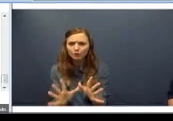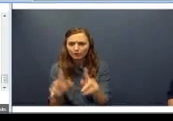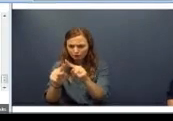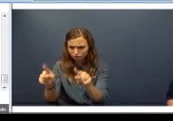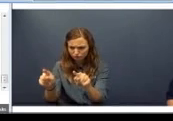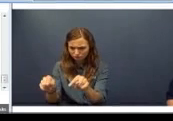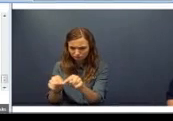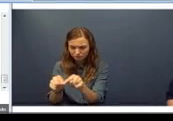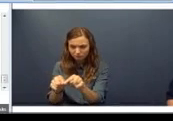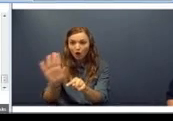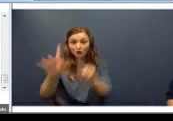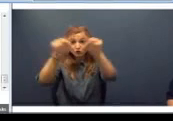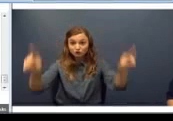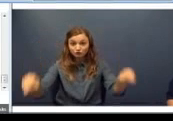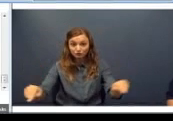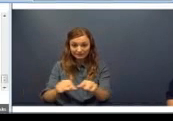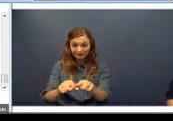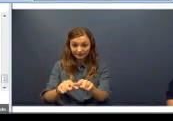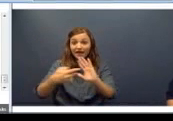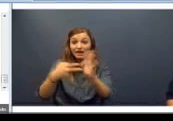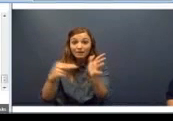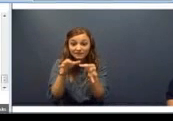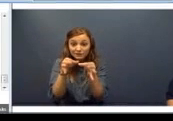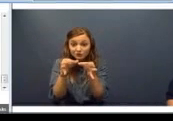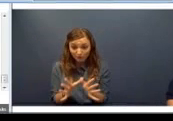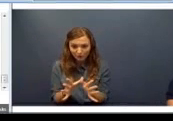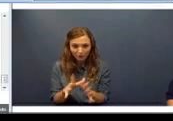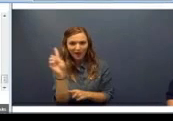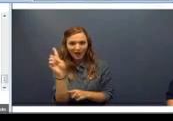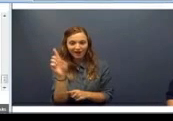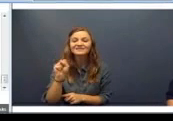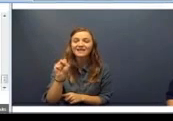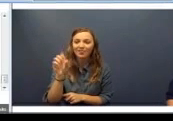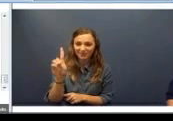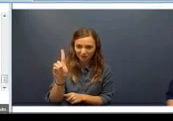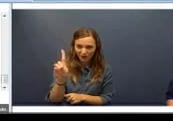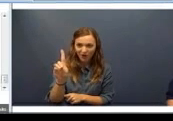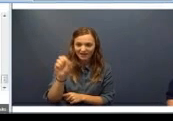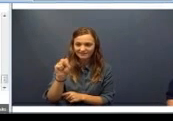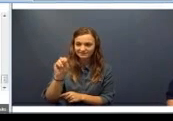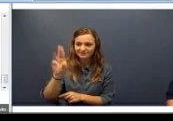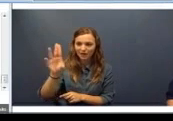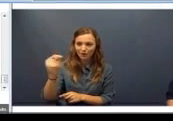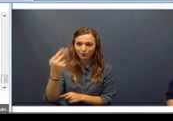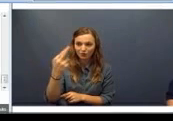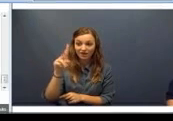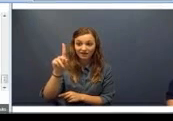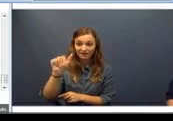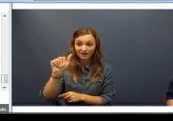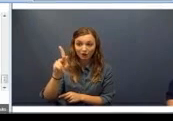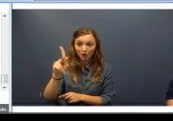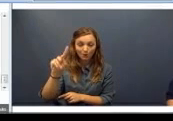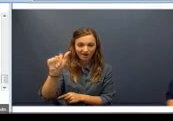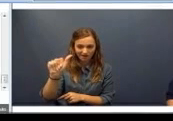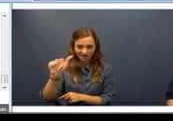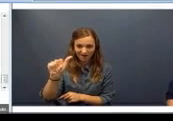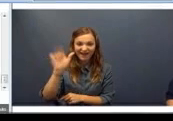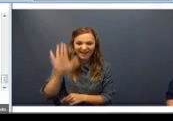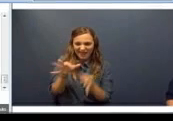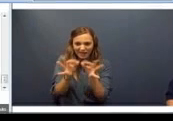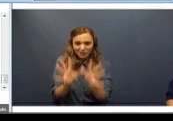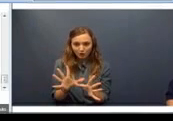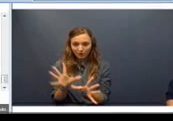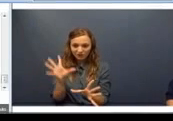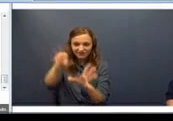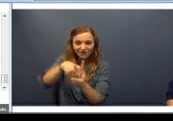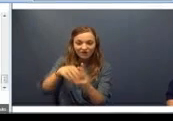an interpreter on screen. This is an interpreter in South Dakota, and they've connected to us